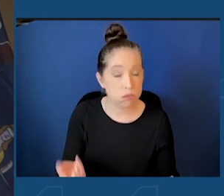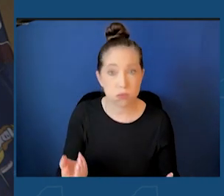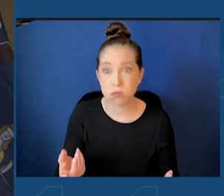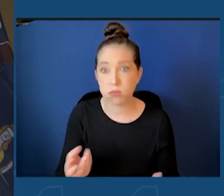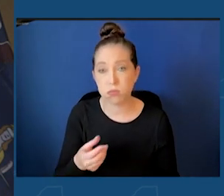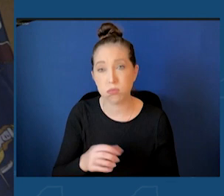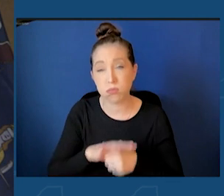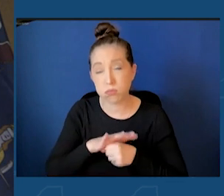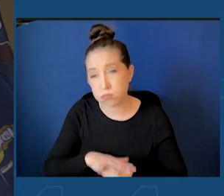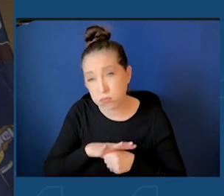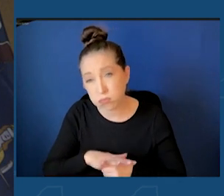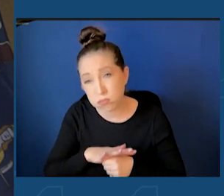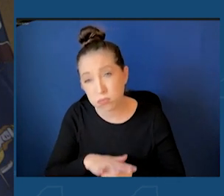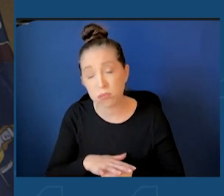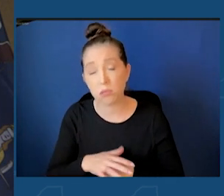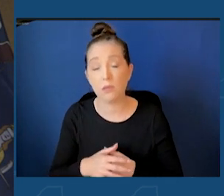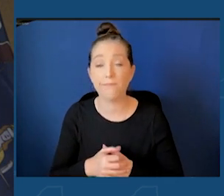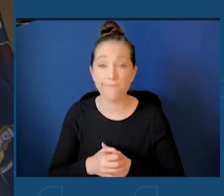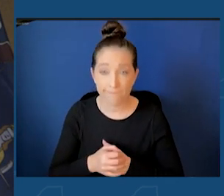So,